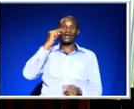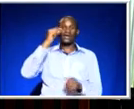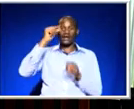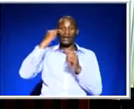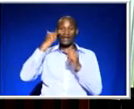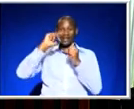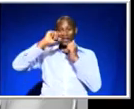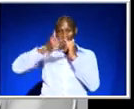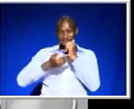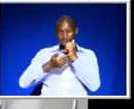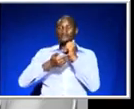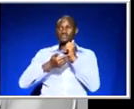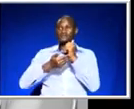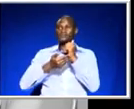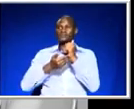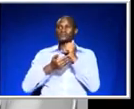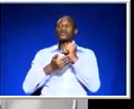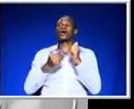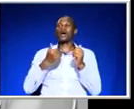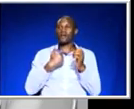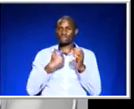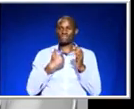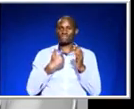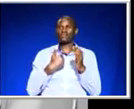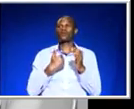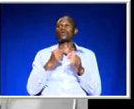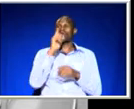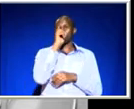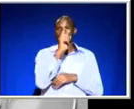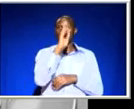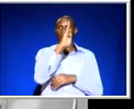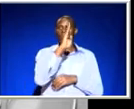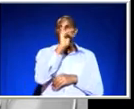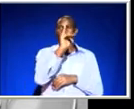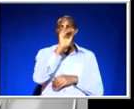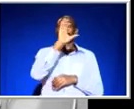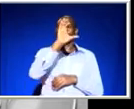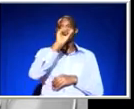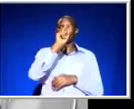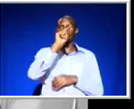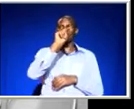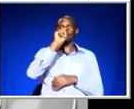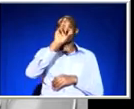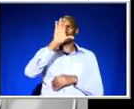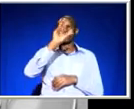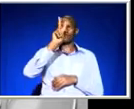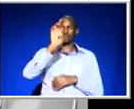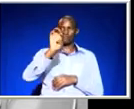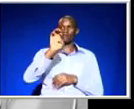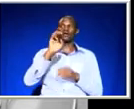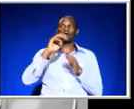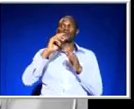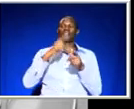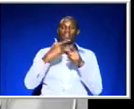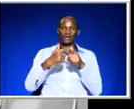and in the diverging lenses we have, one, the biconcave lens,